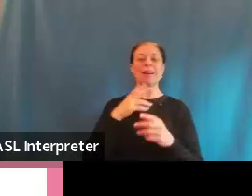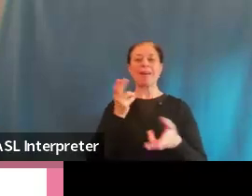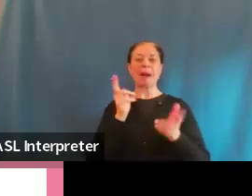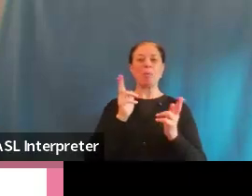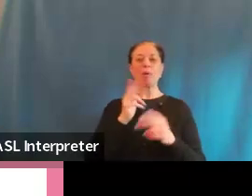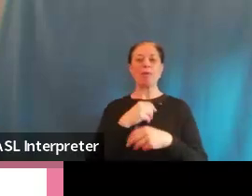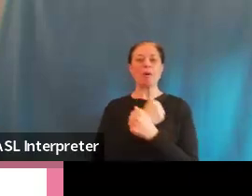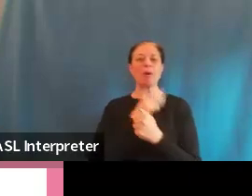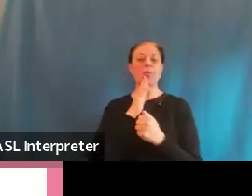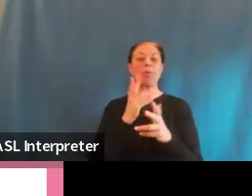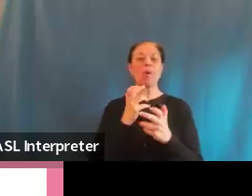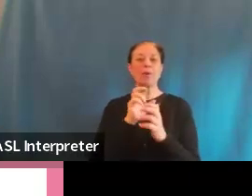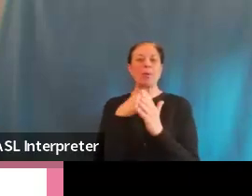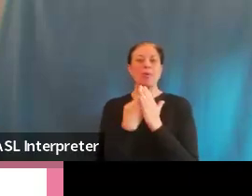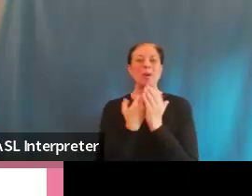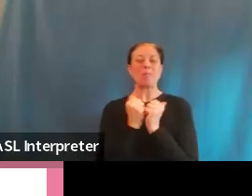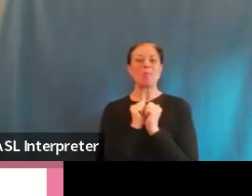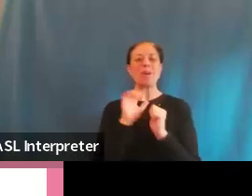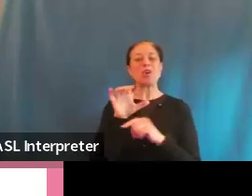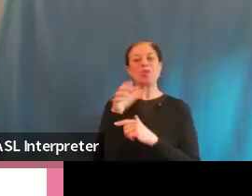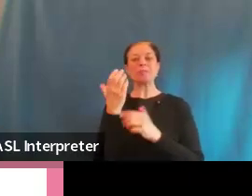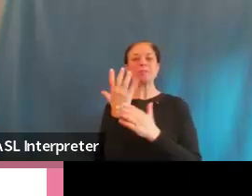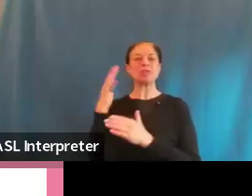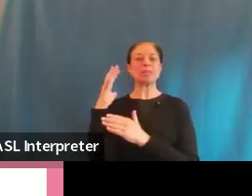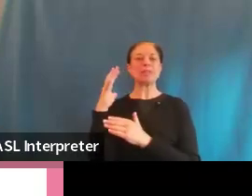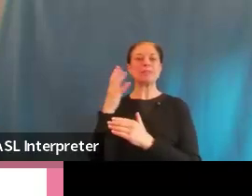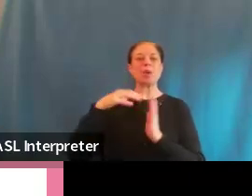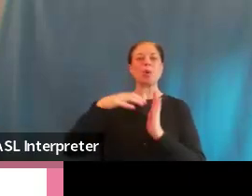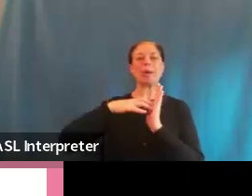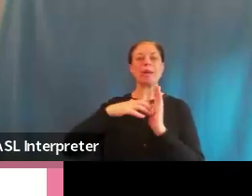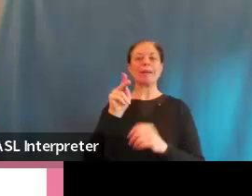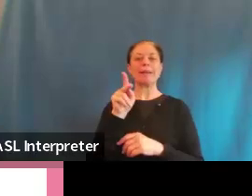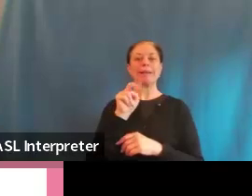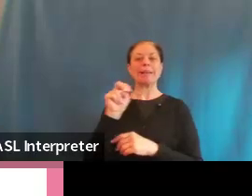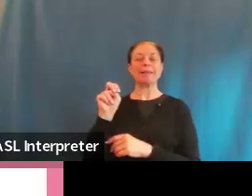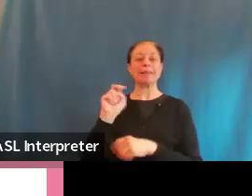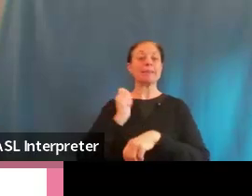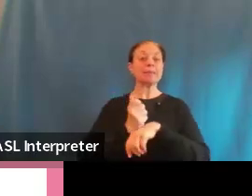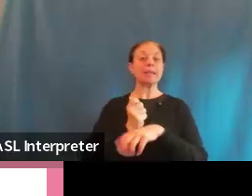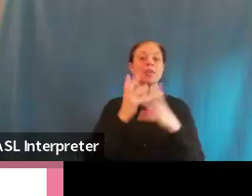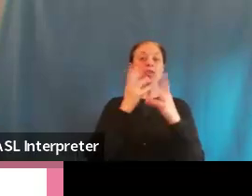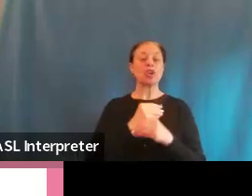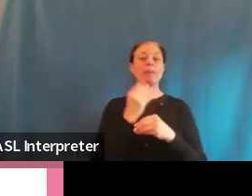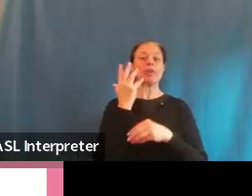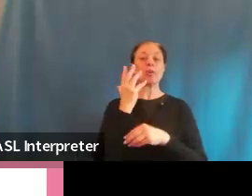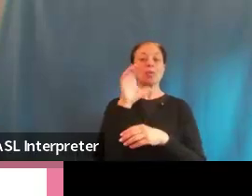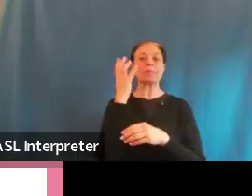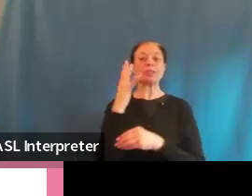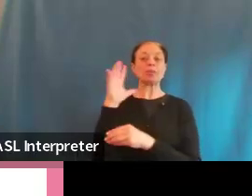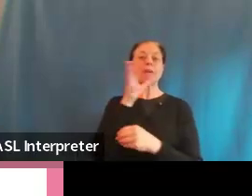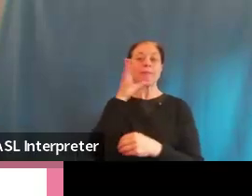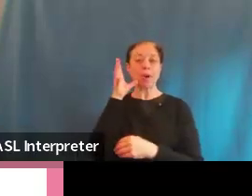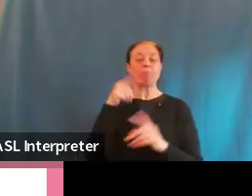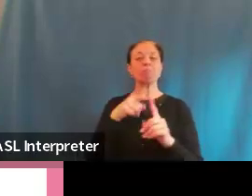romances will want to cozy up with Christmas trees and weak knees. Set on a charming Christmas tree farm, this sweet